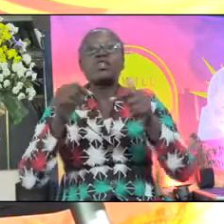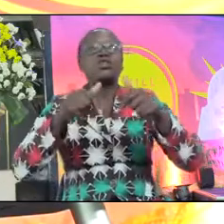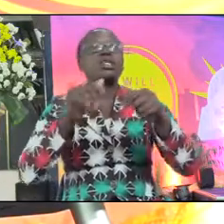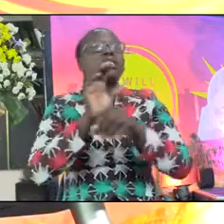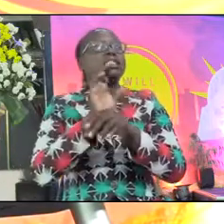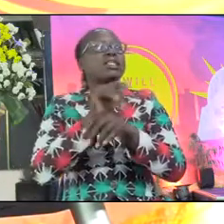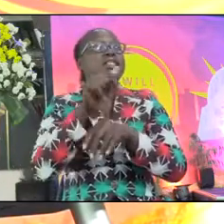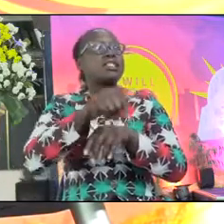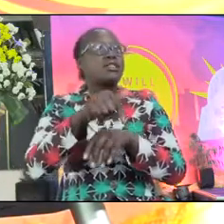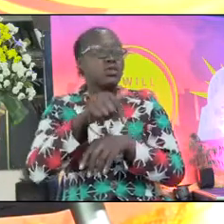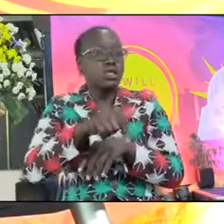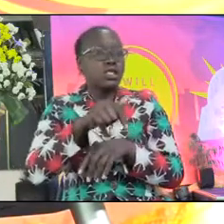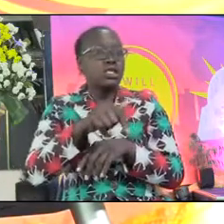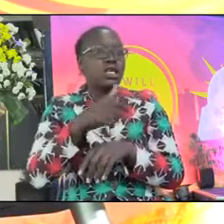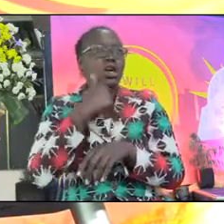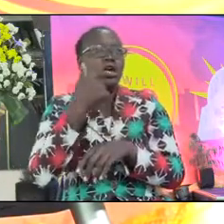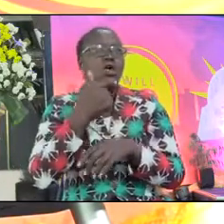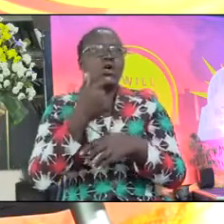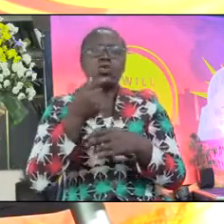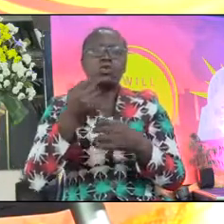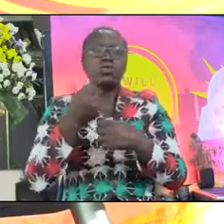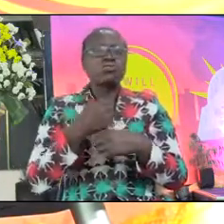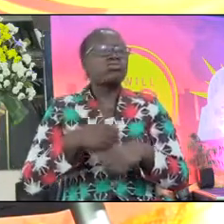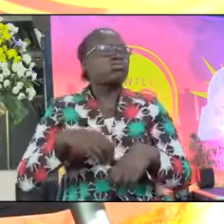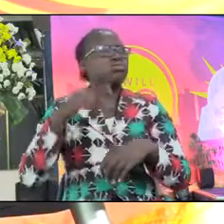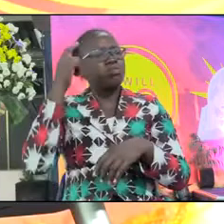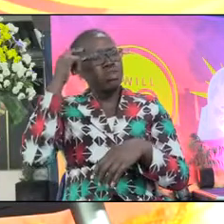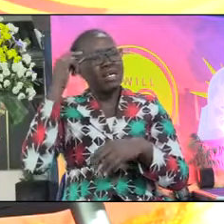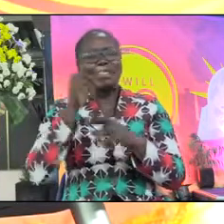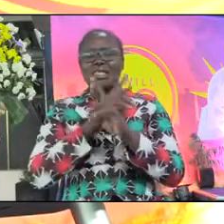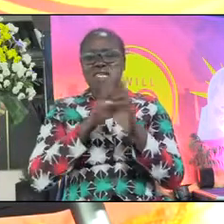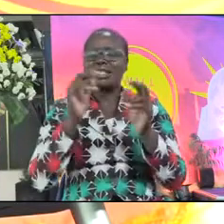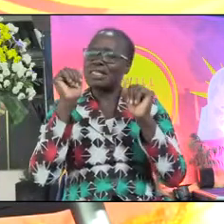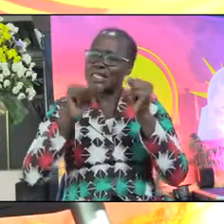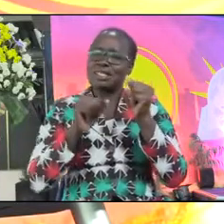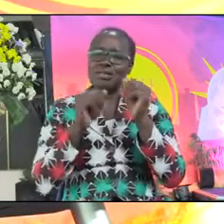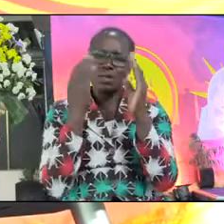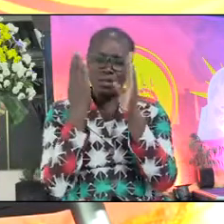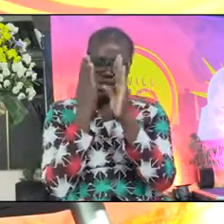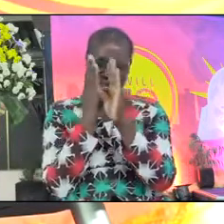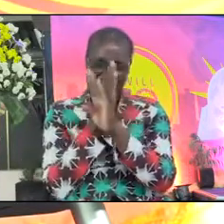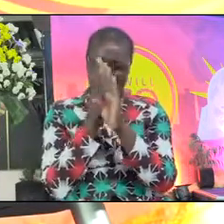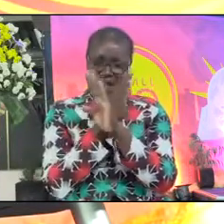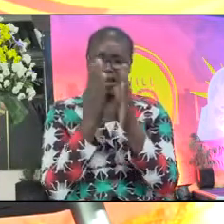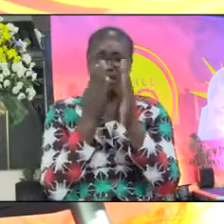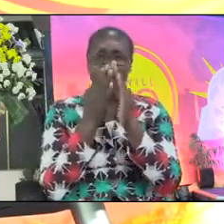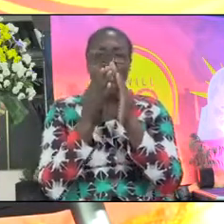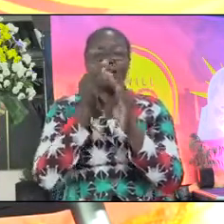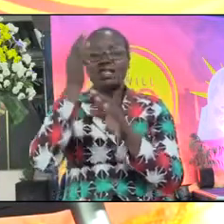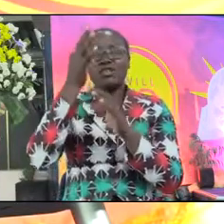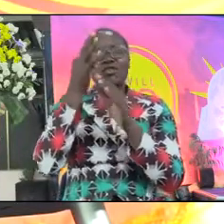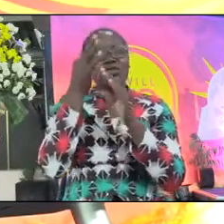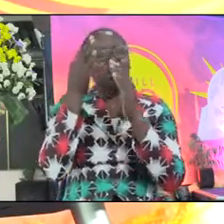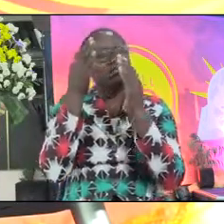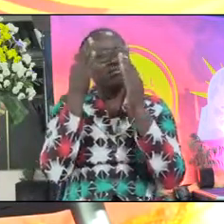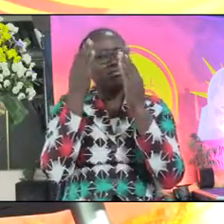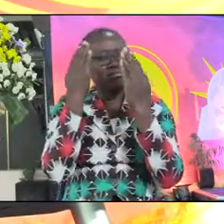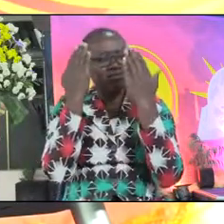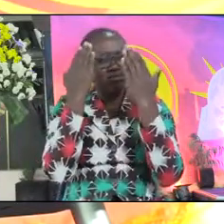this church today, who's made up your mind? Yes, it may be dark. The future may be